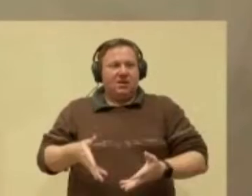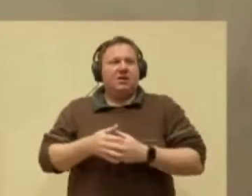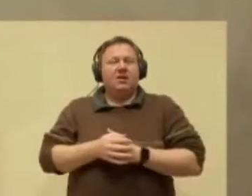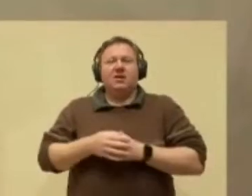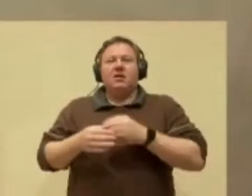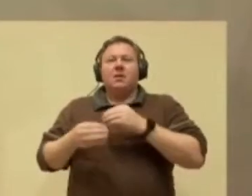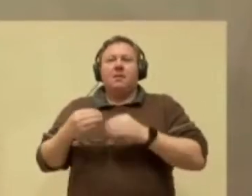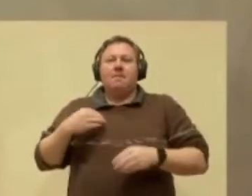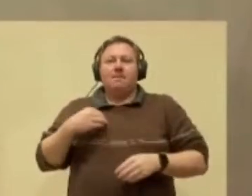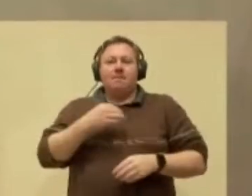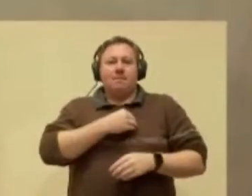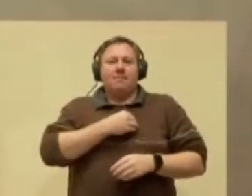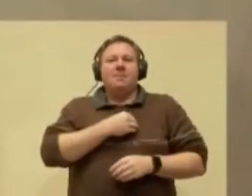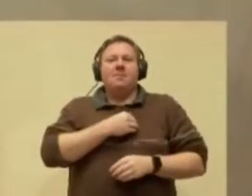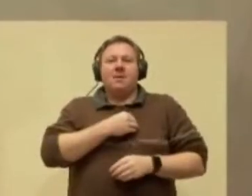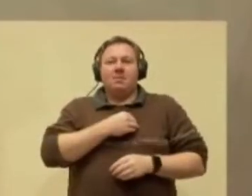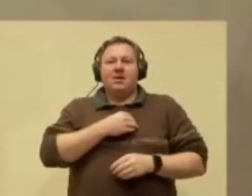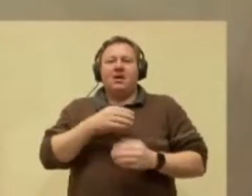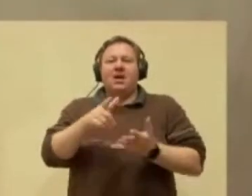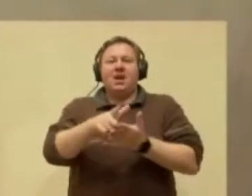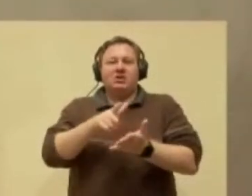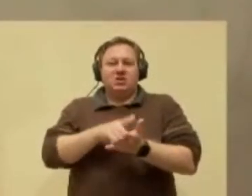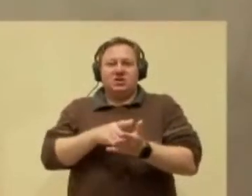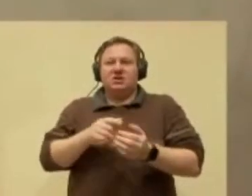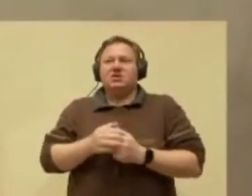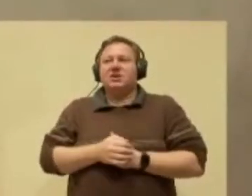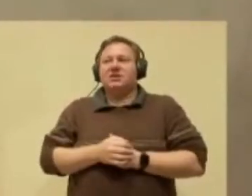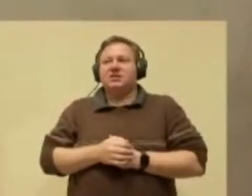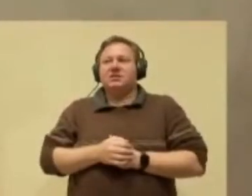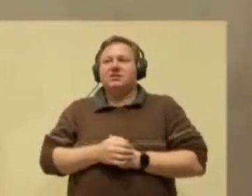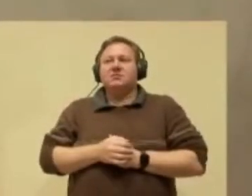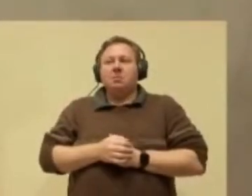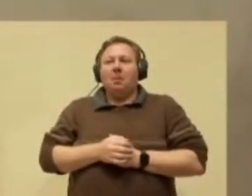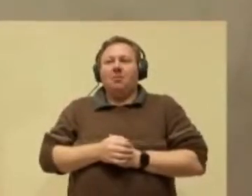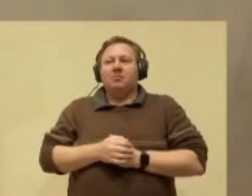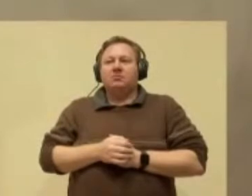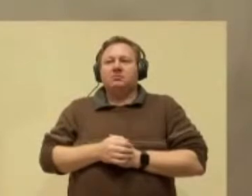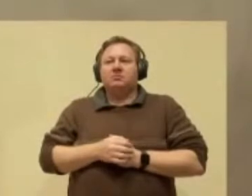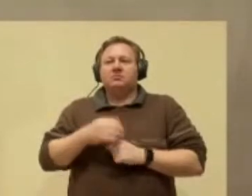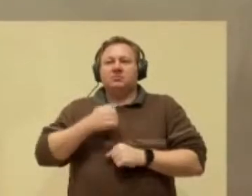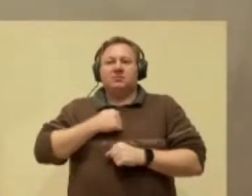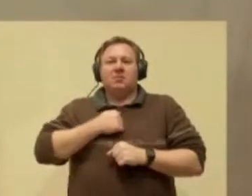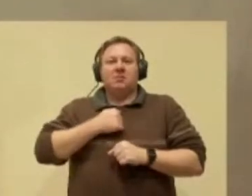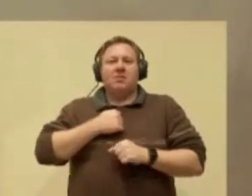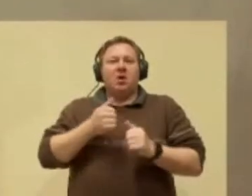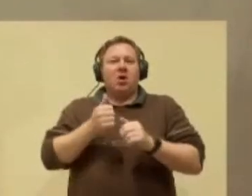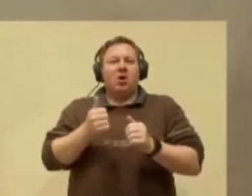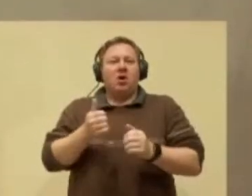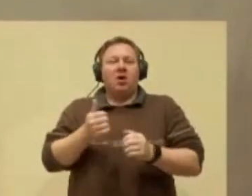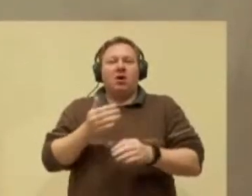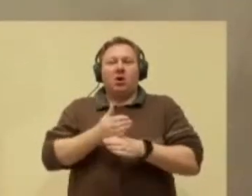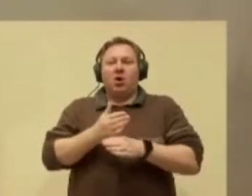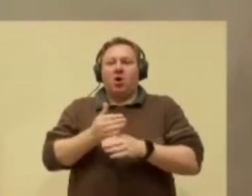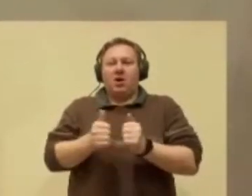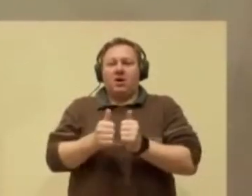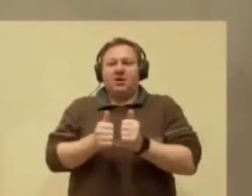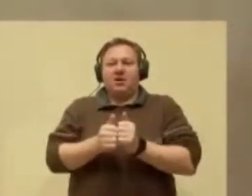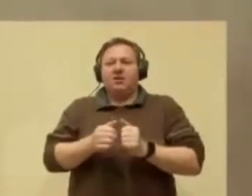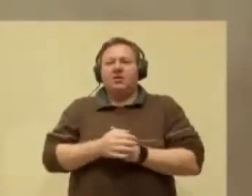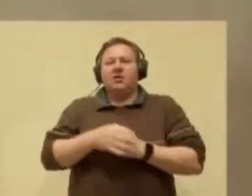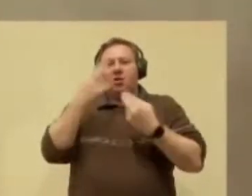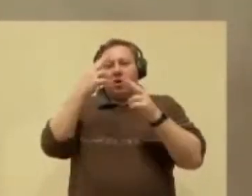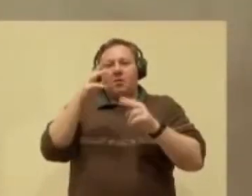legislature honorable sonakile and my colleague honorable member and